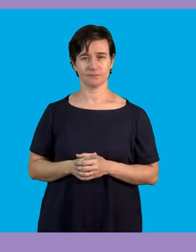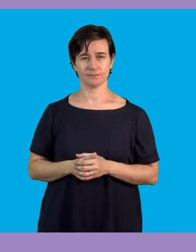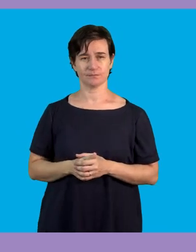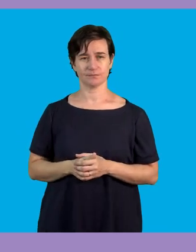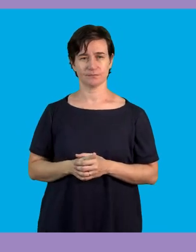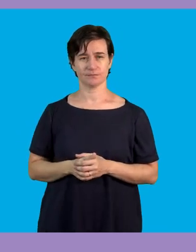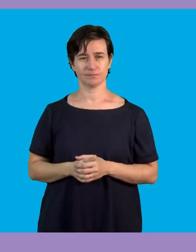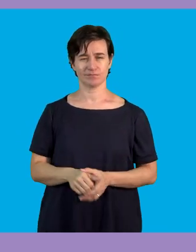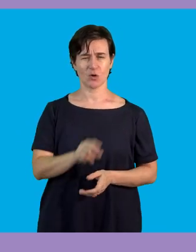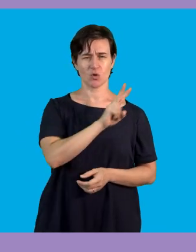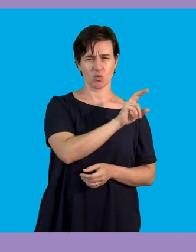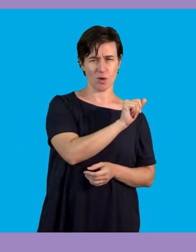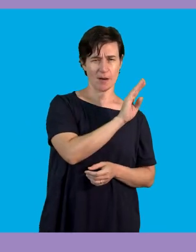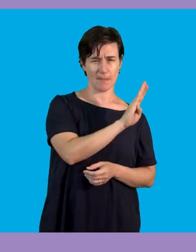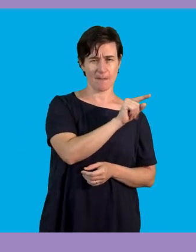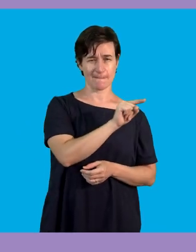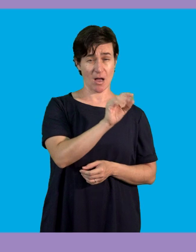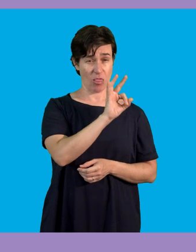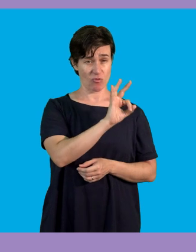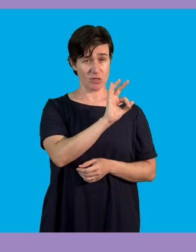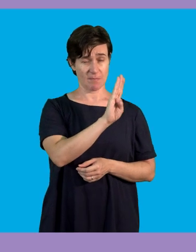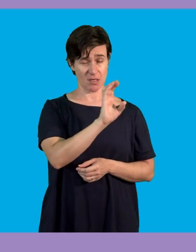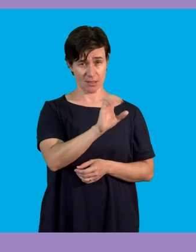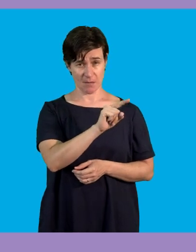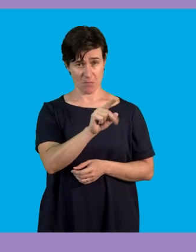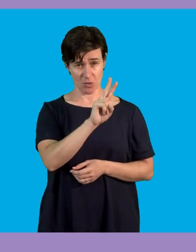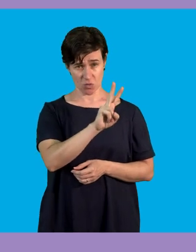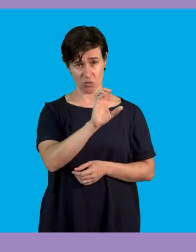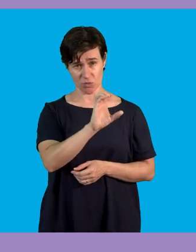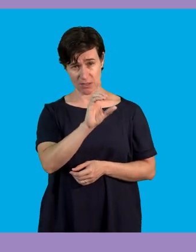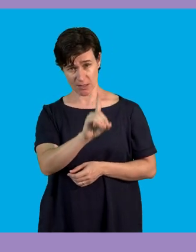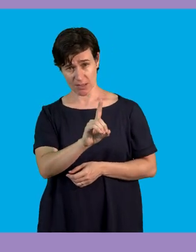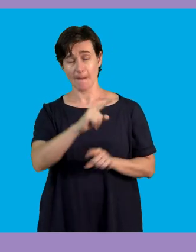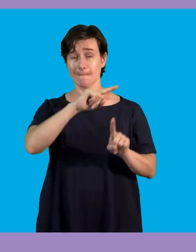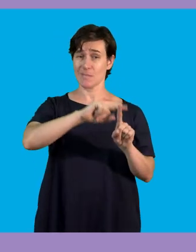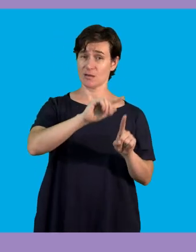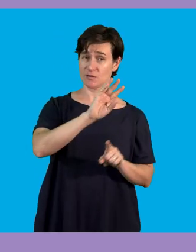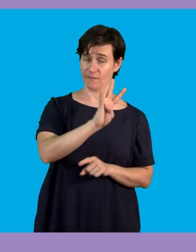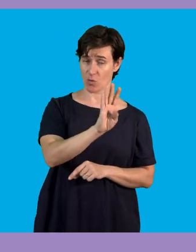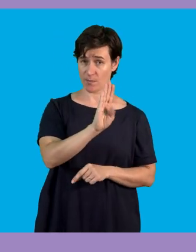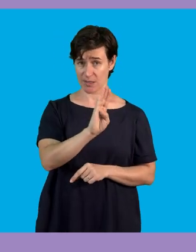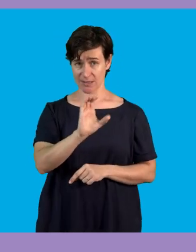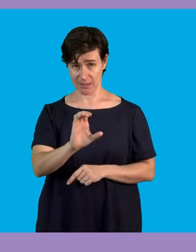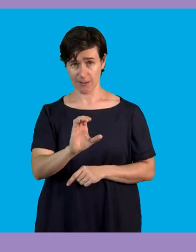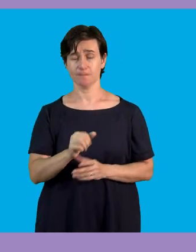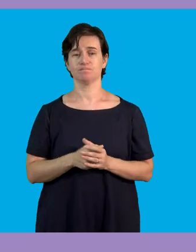we resolve that bracket, so it would be 2ab minus 3bc minus 2cd